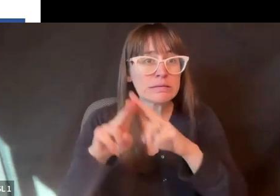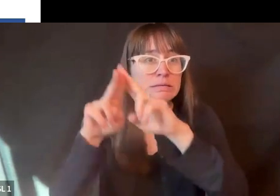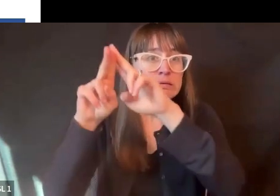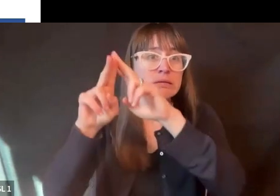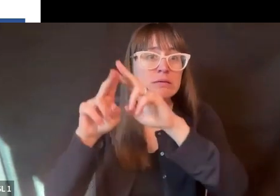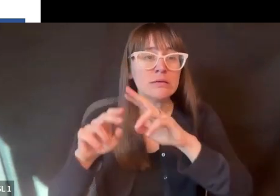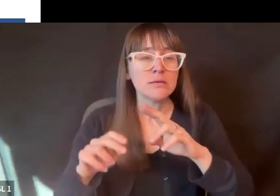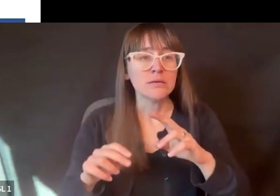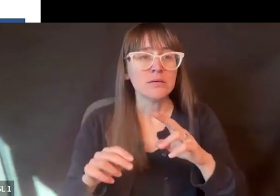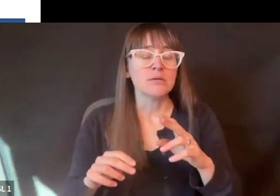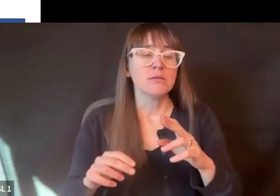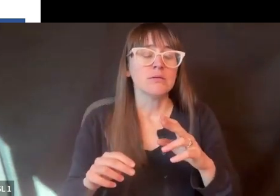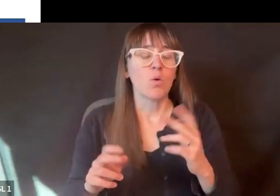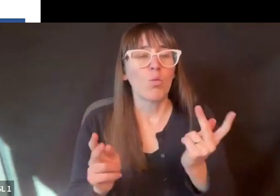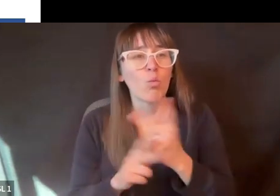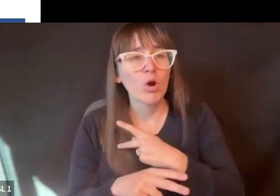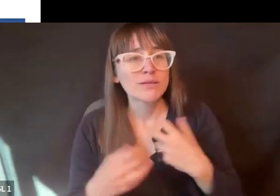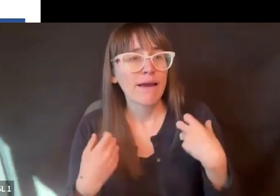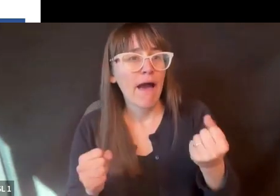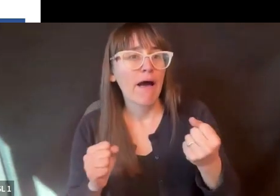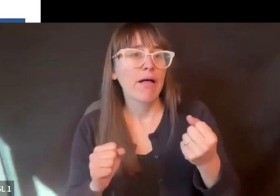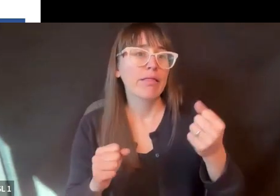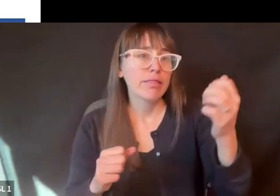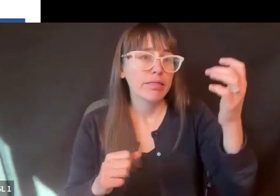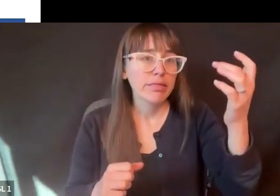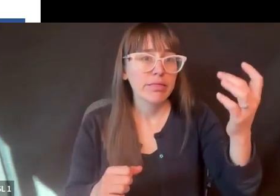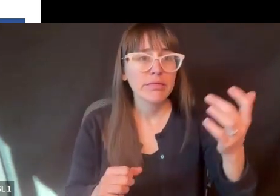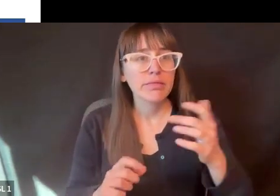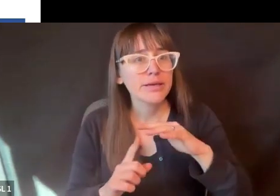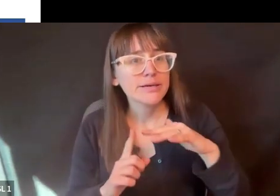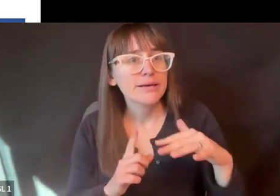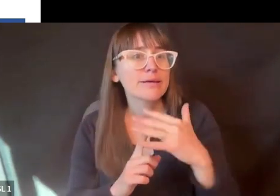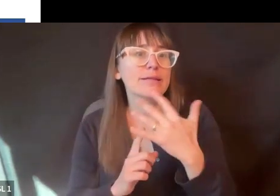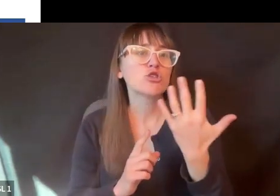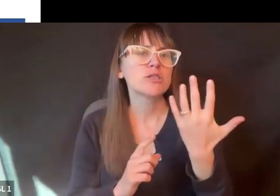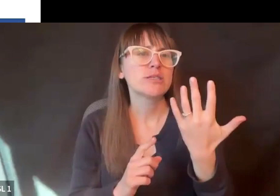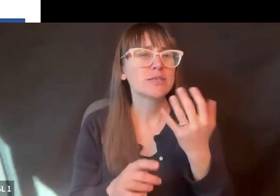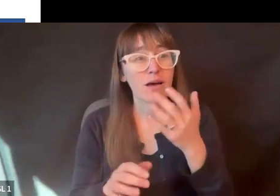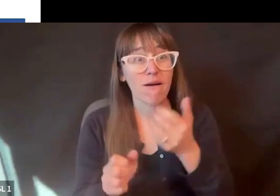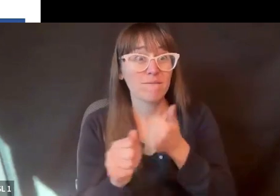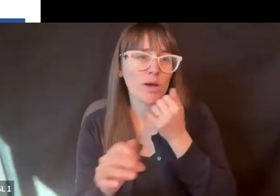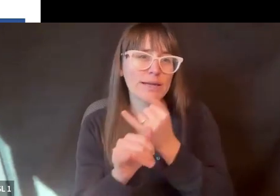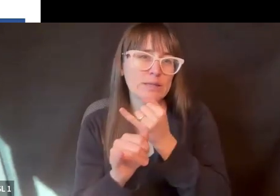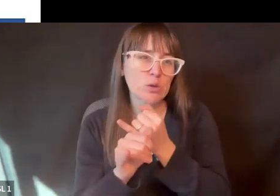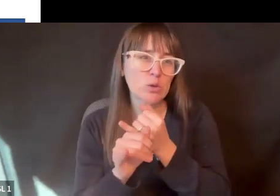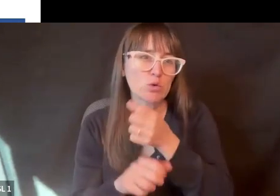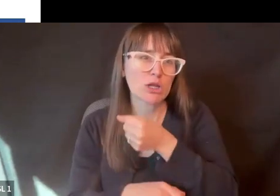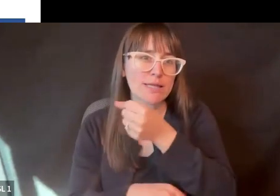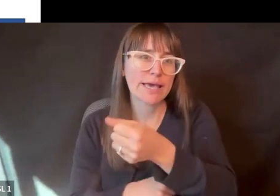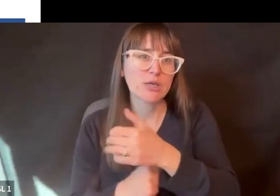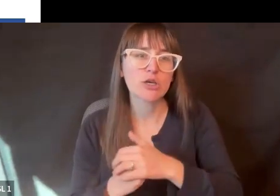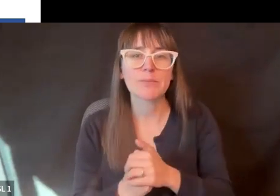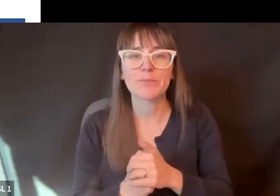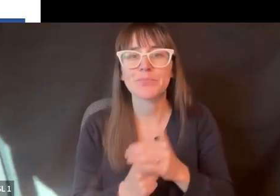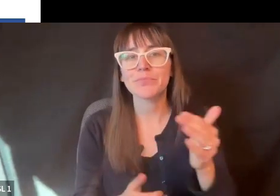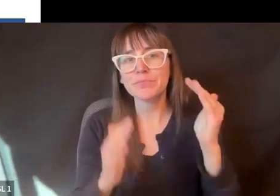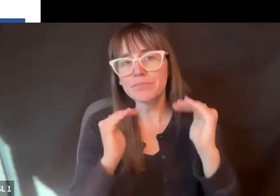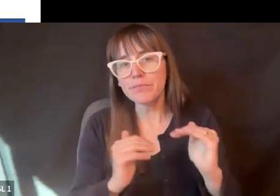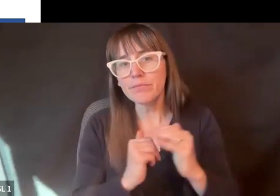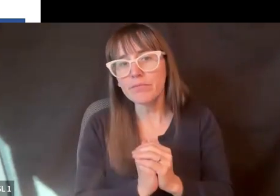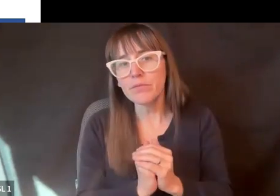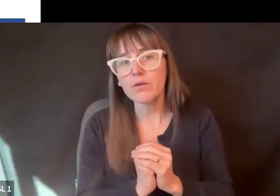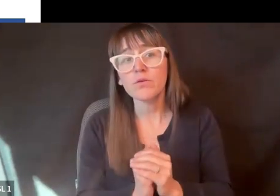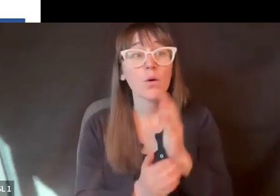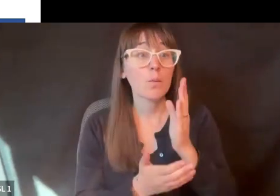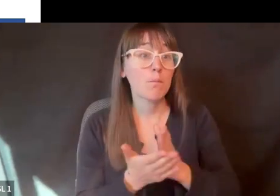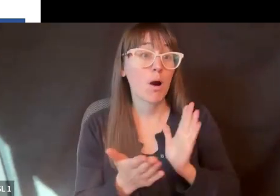of health conditions, of disability, or being institutionalized. So we'll go to the next slide. So